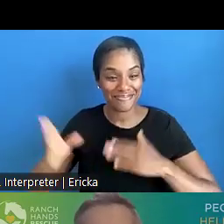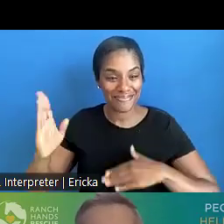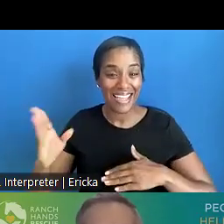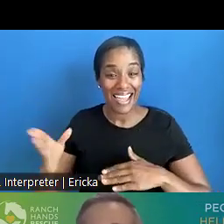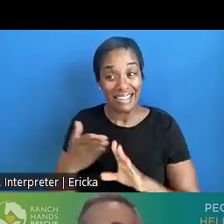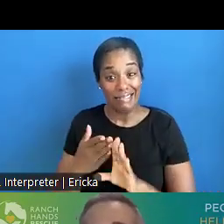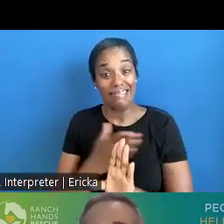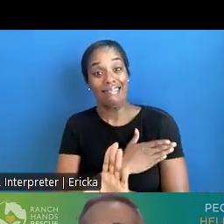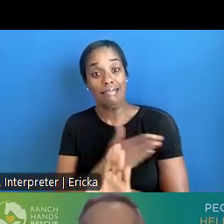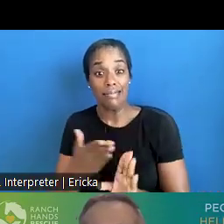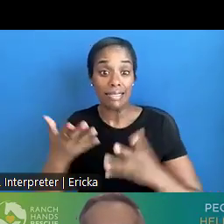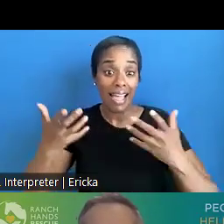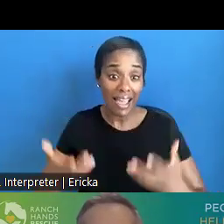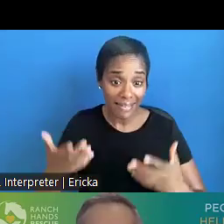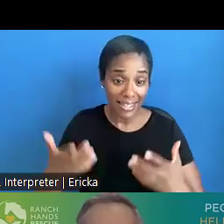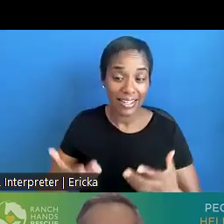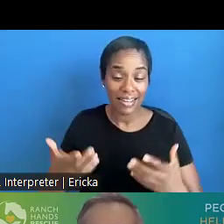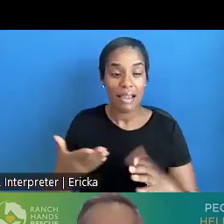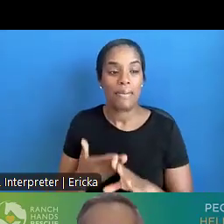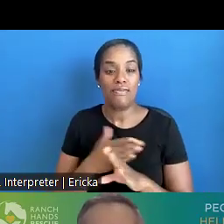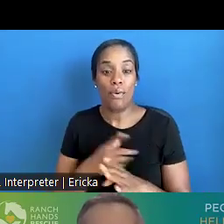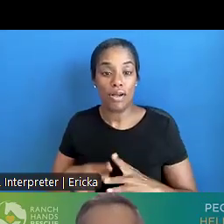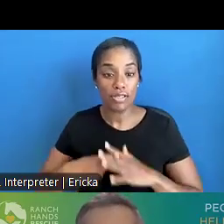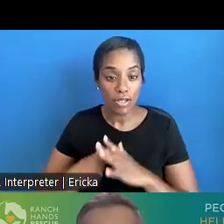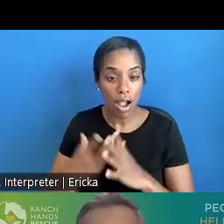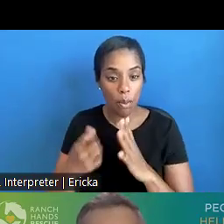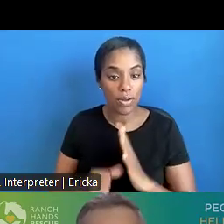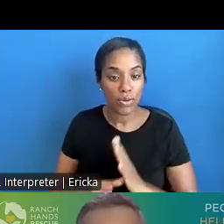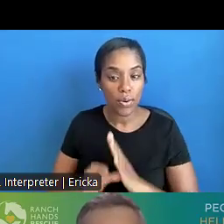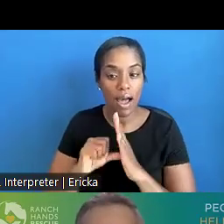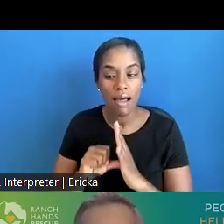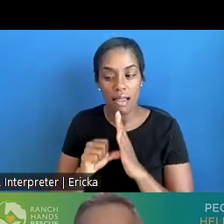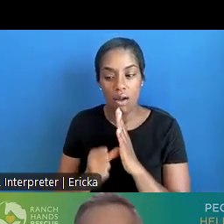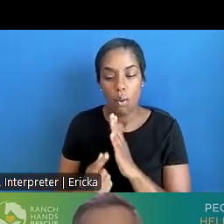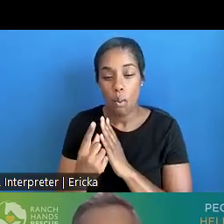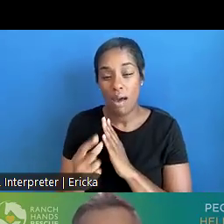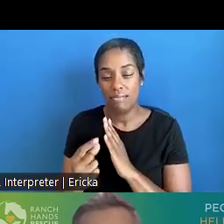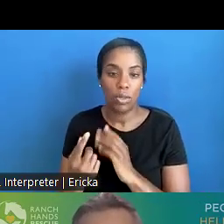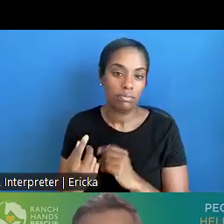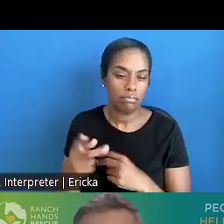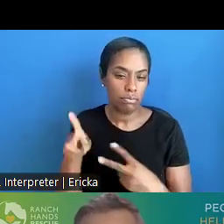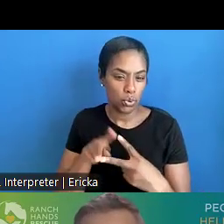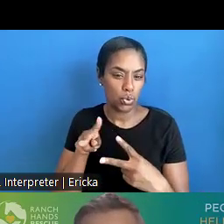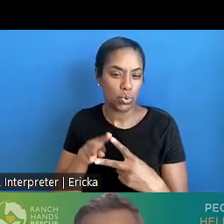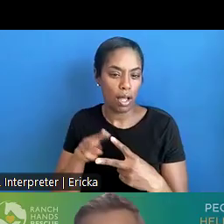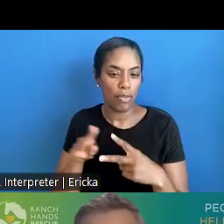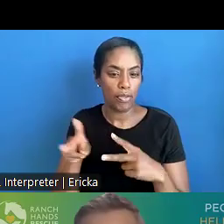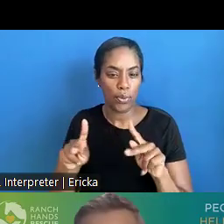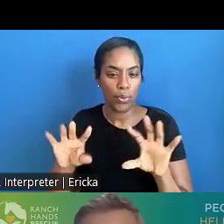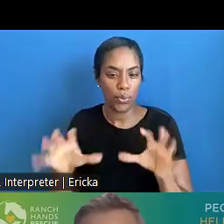heavy. But before I do get into that, I want to highlight one other or two other, excuse me, populations that